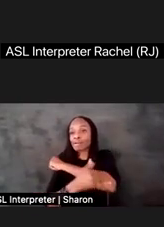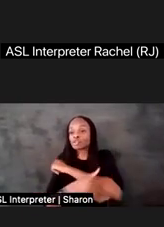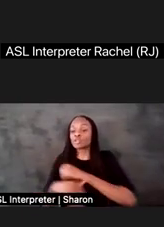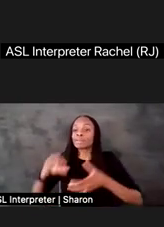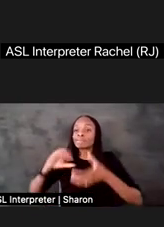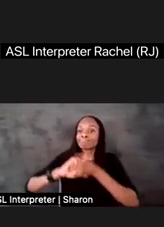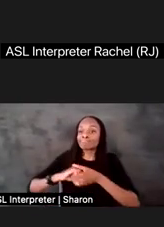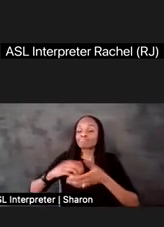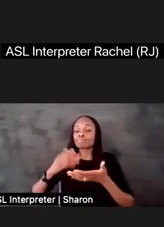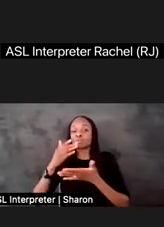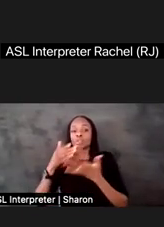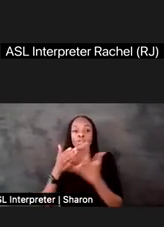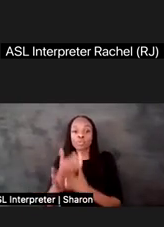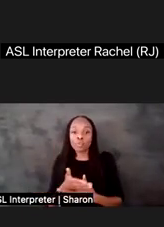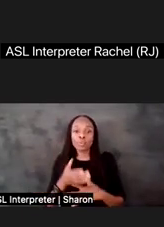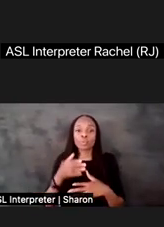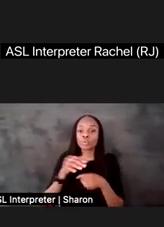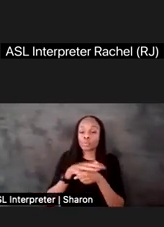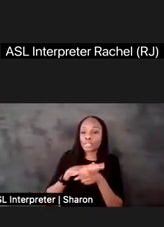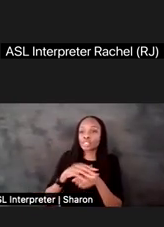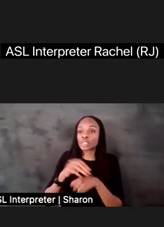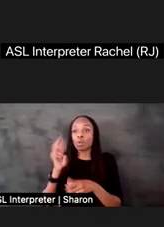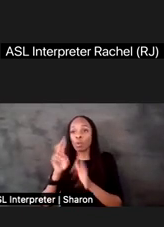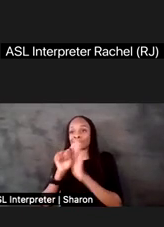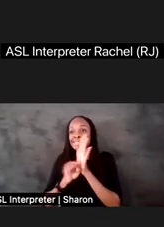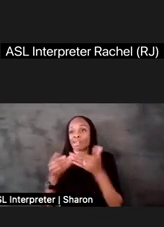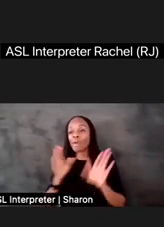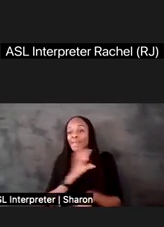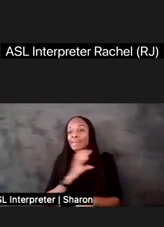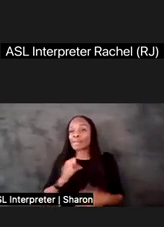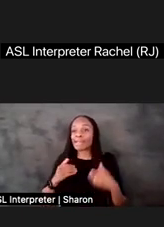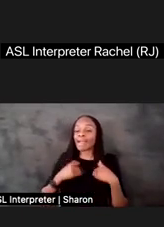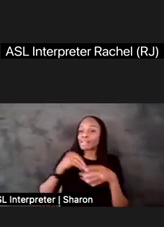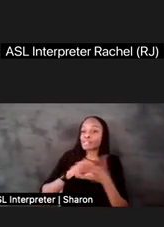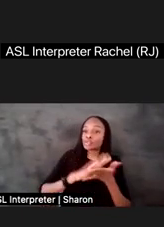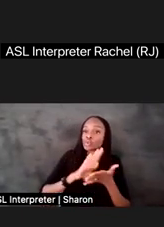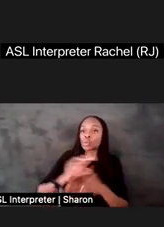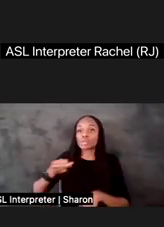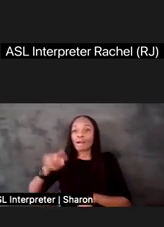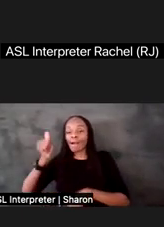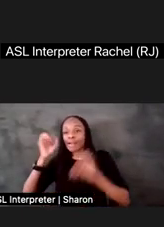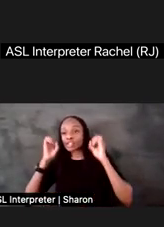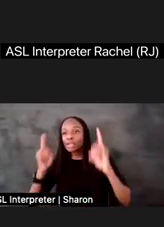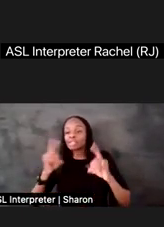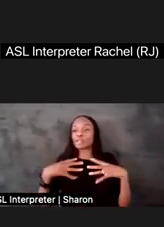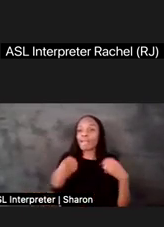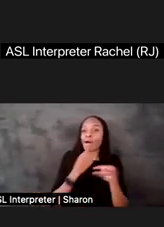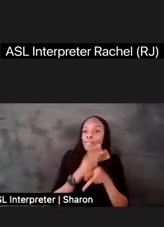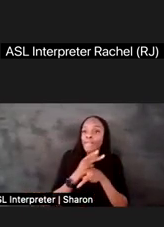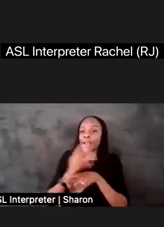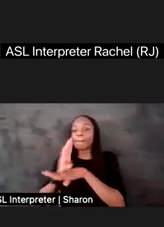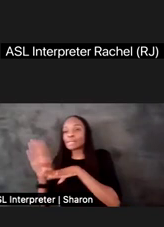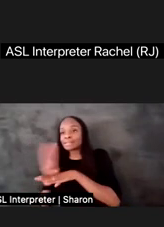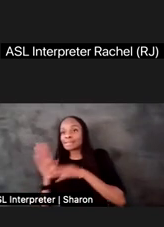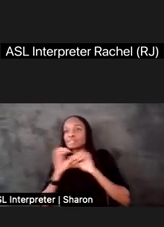in a statewide committee. We have committees for schools and higher education and healthcare and business and nonprofits